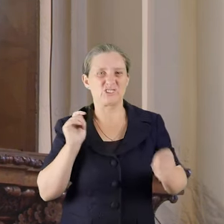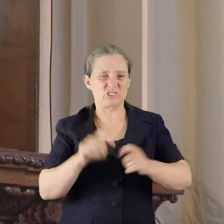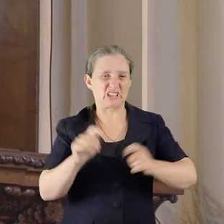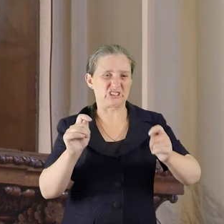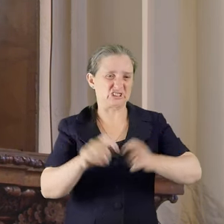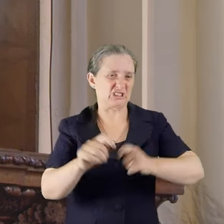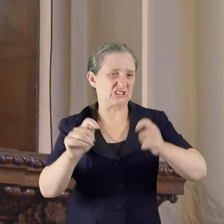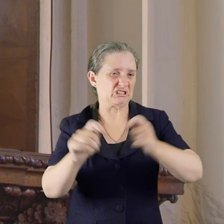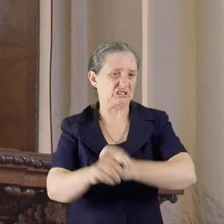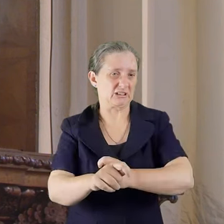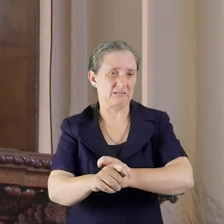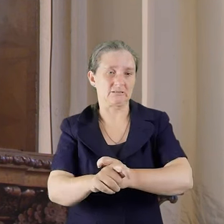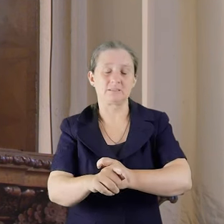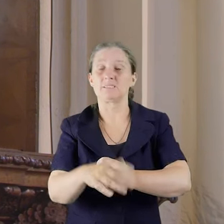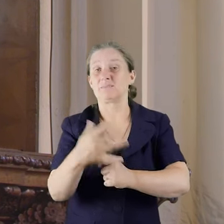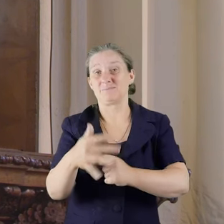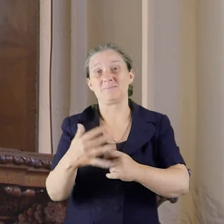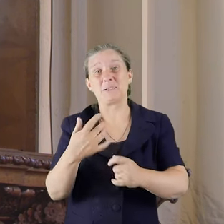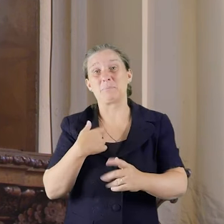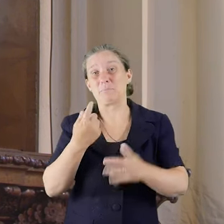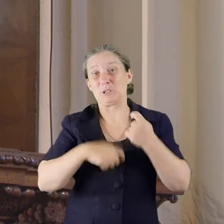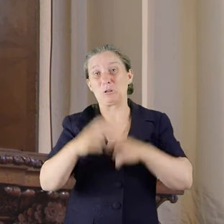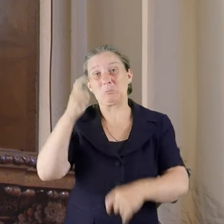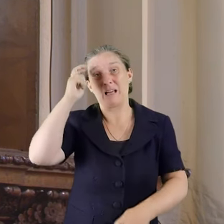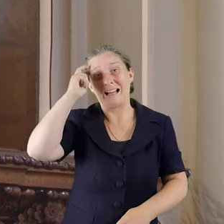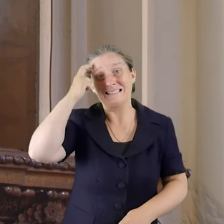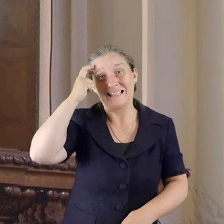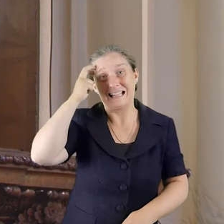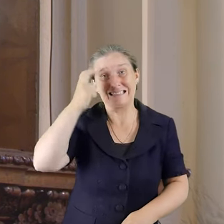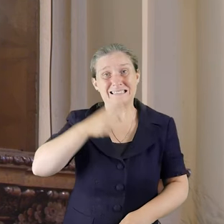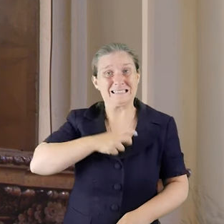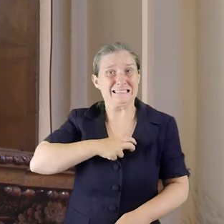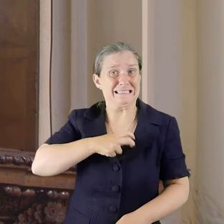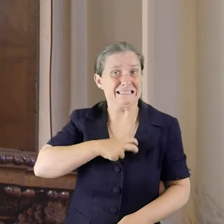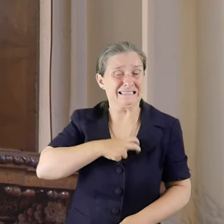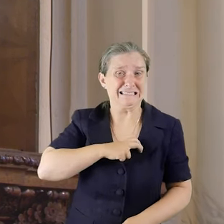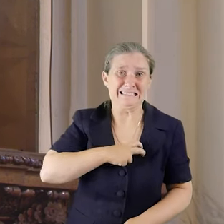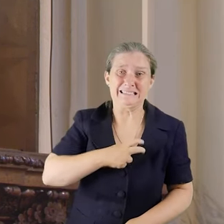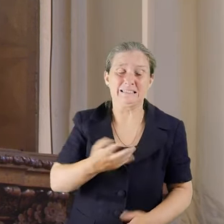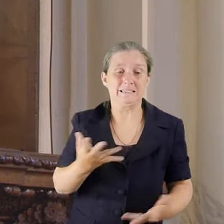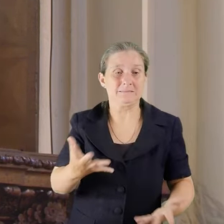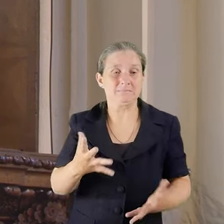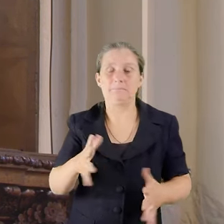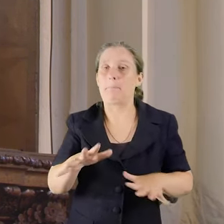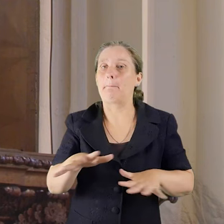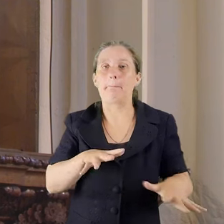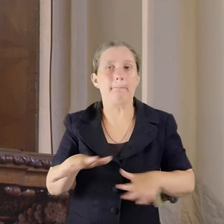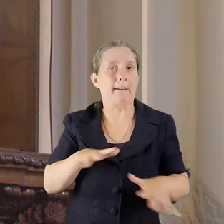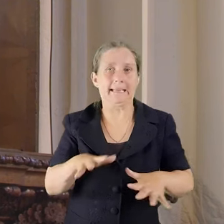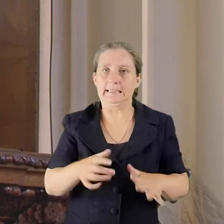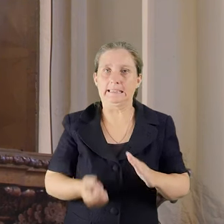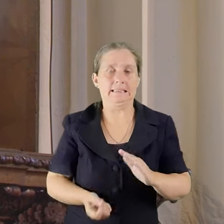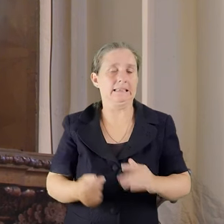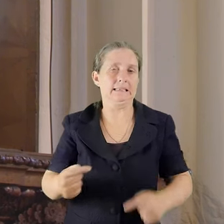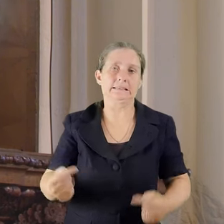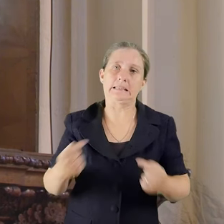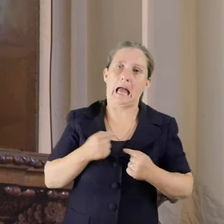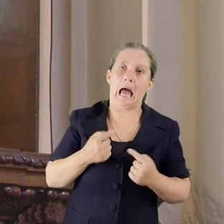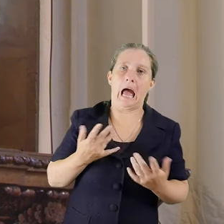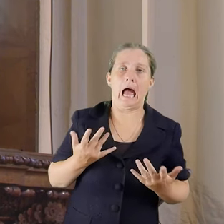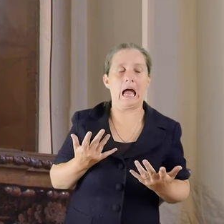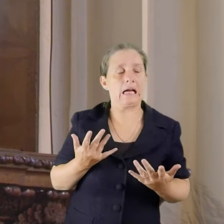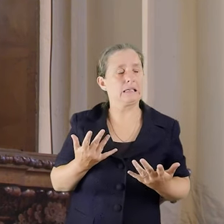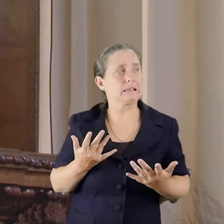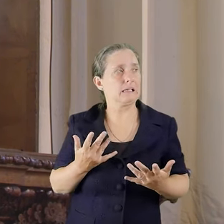life, and he began to suffer with quite acute anxiety. He experienced panic attacks and all the sorts